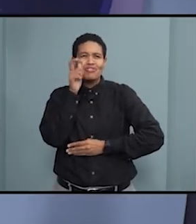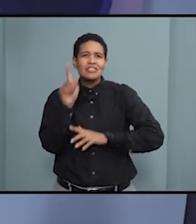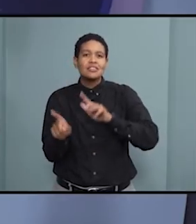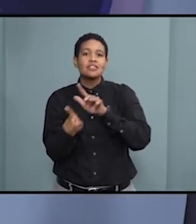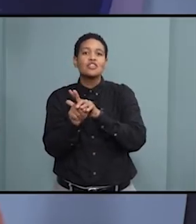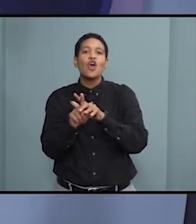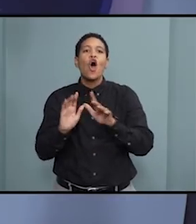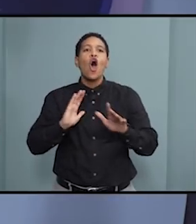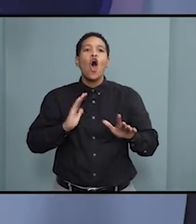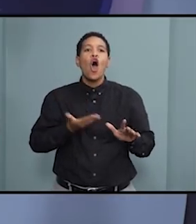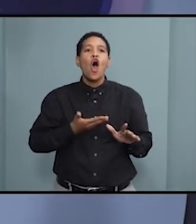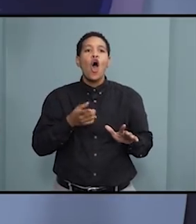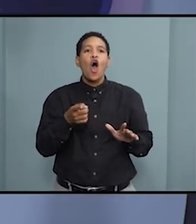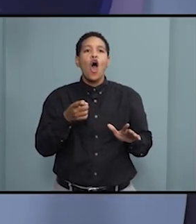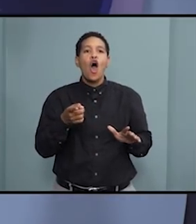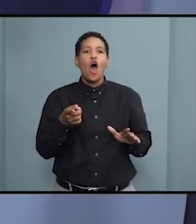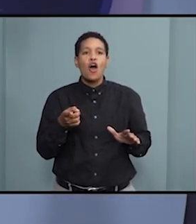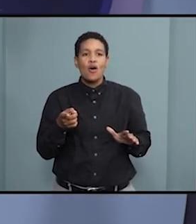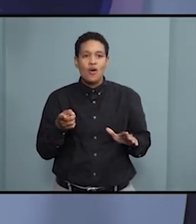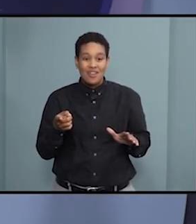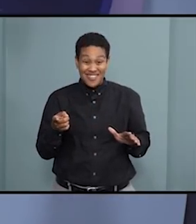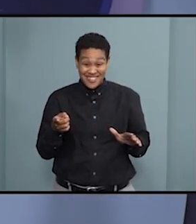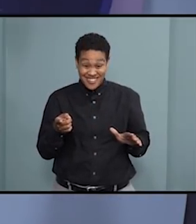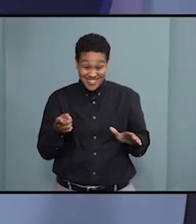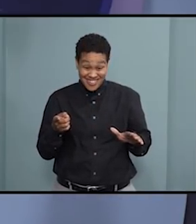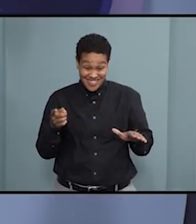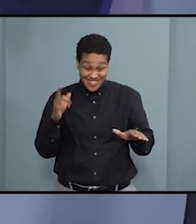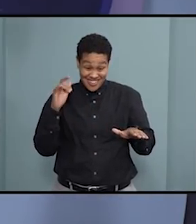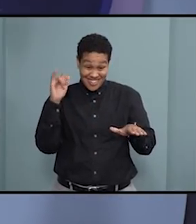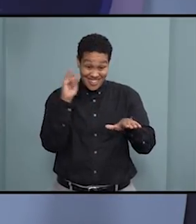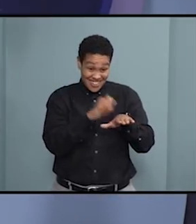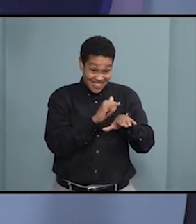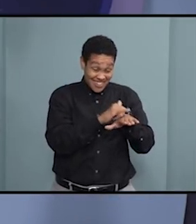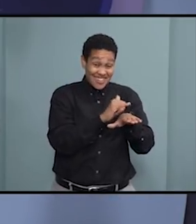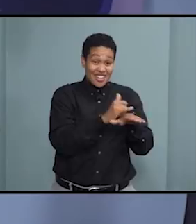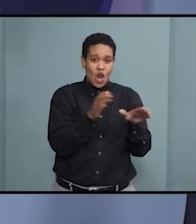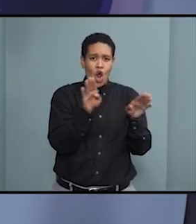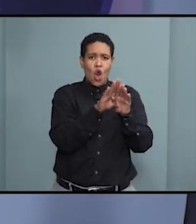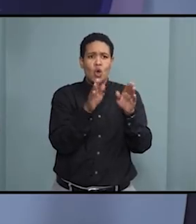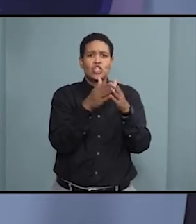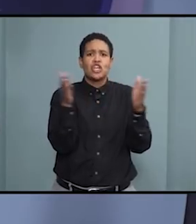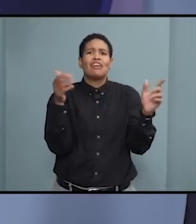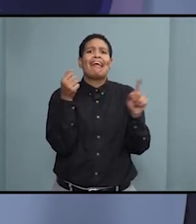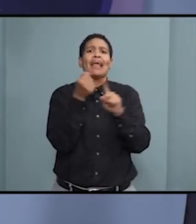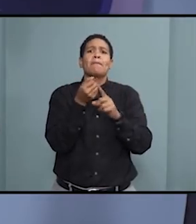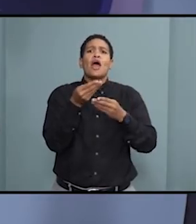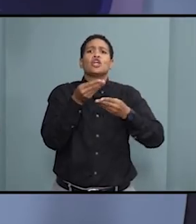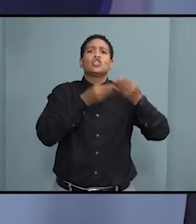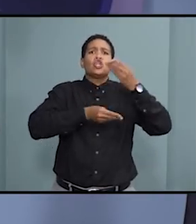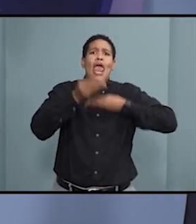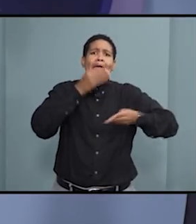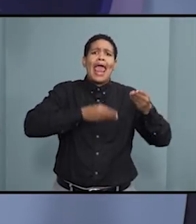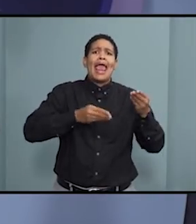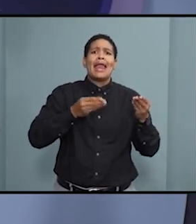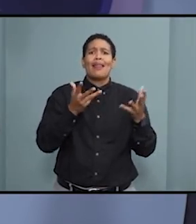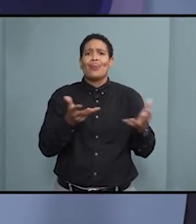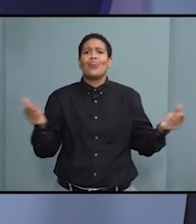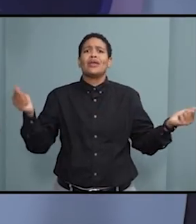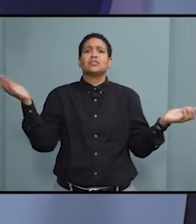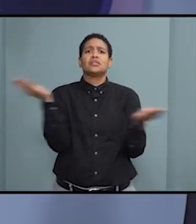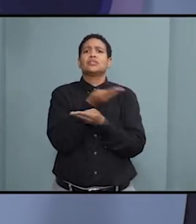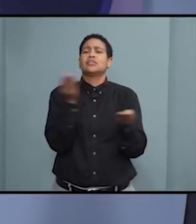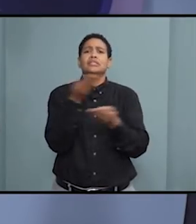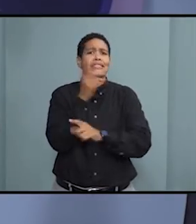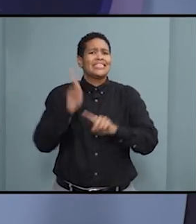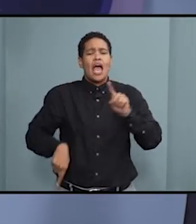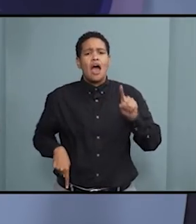our borders are closed generally, and it is having an impact on trade and the movement of cargo. I